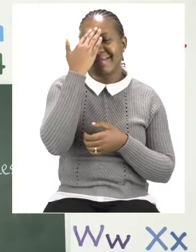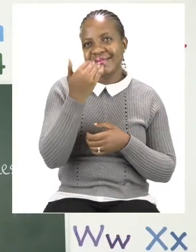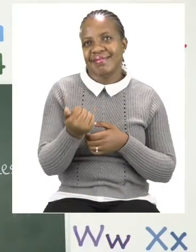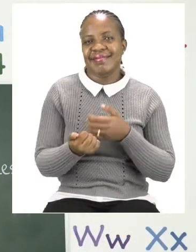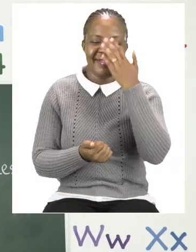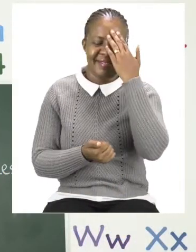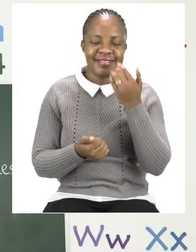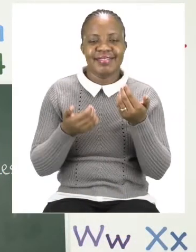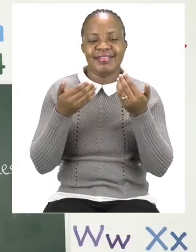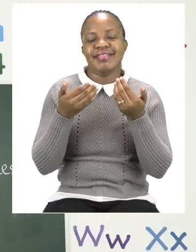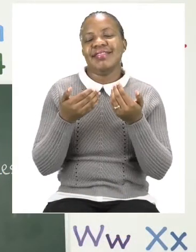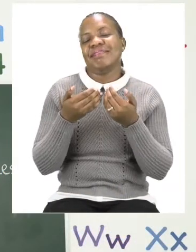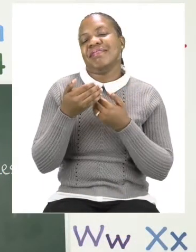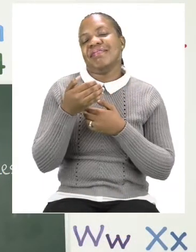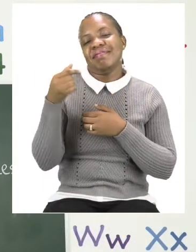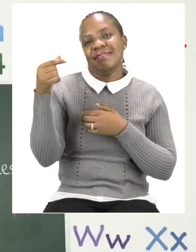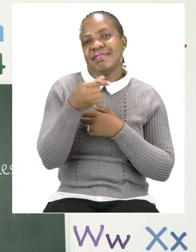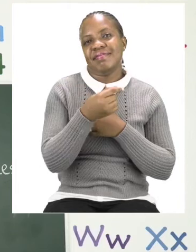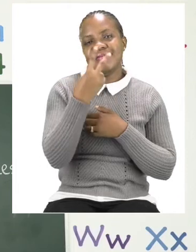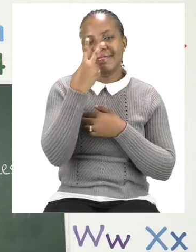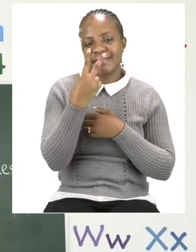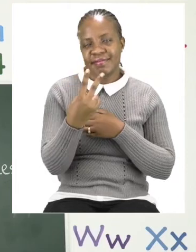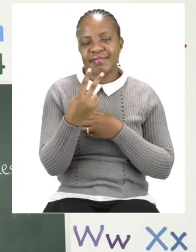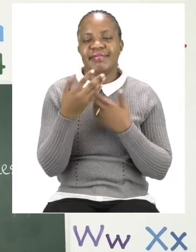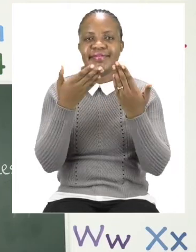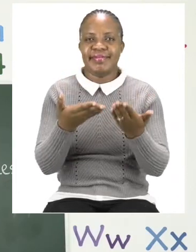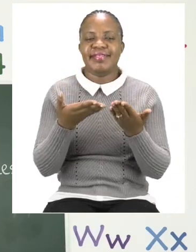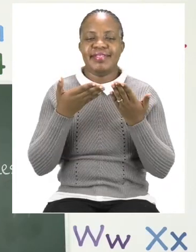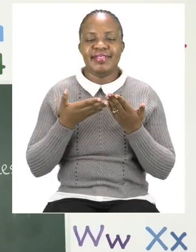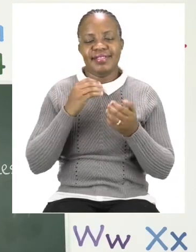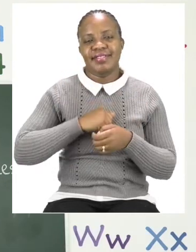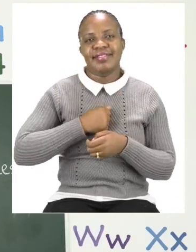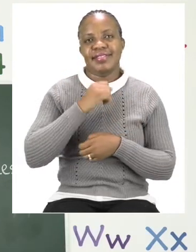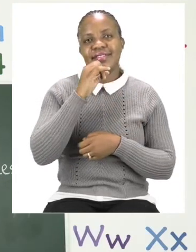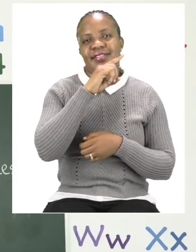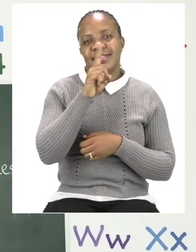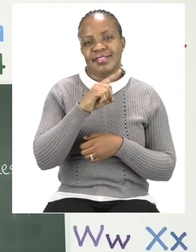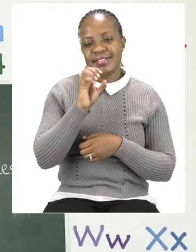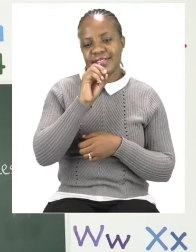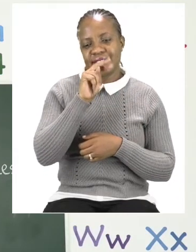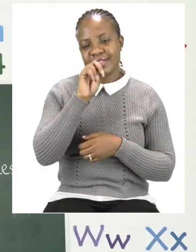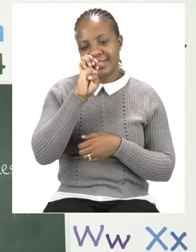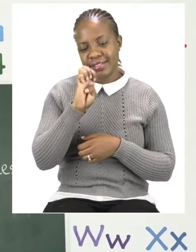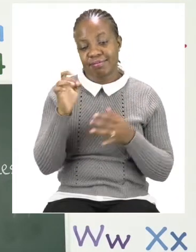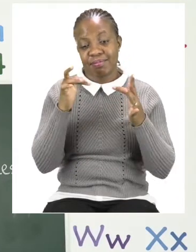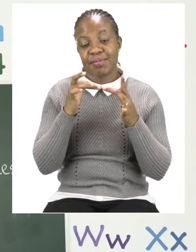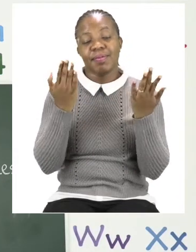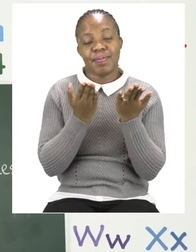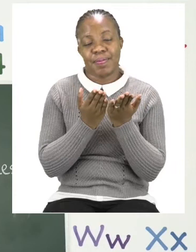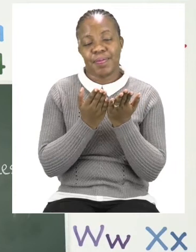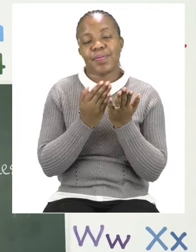Hello, grade 2s, and welcome to My Zone Online School. My name is Teacher Mutsa,